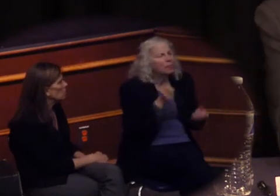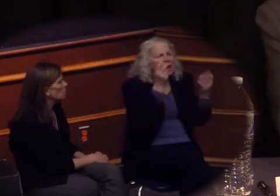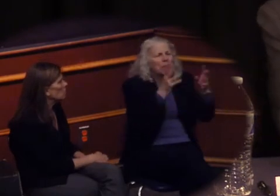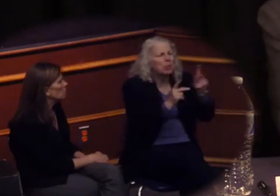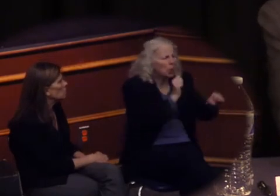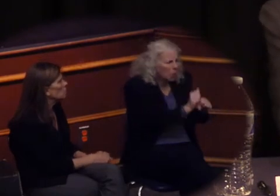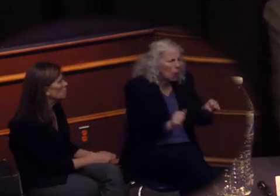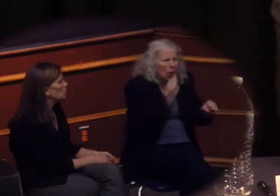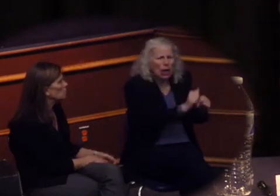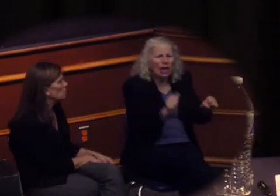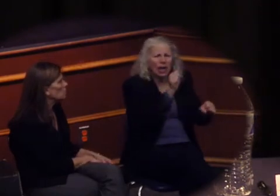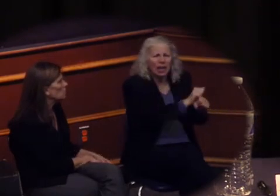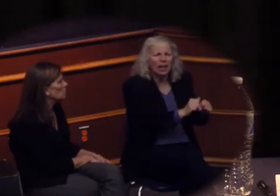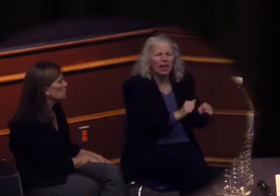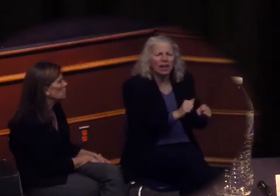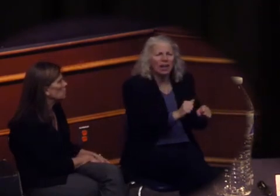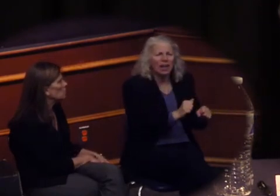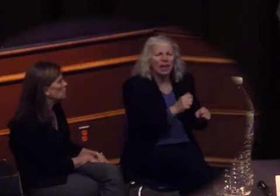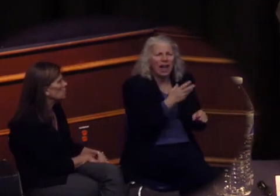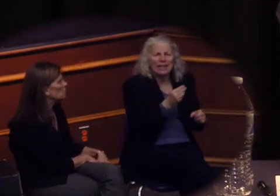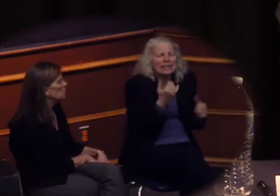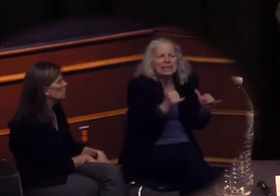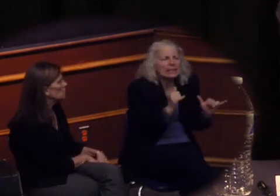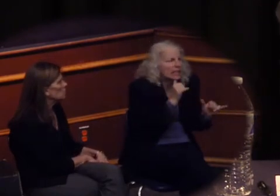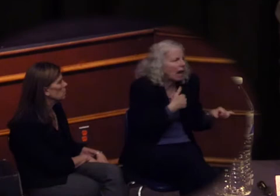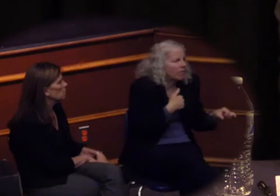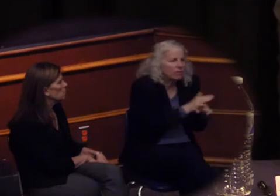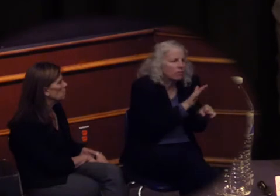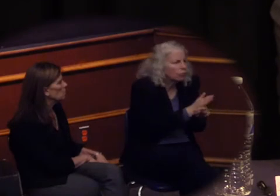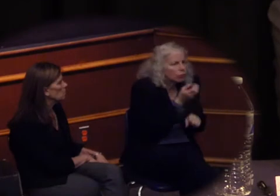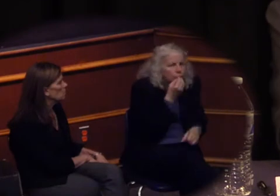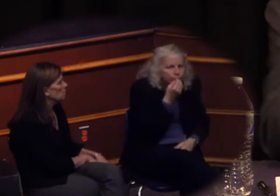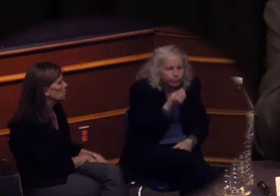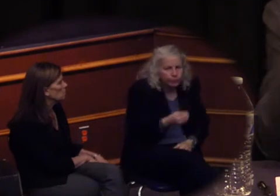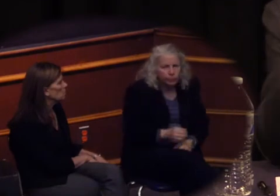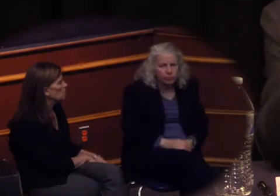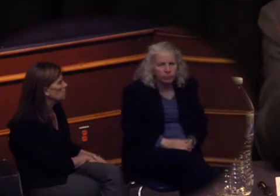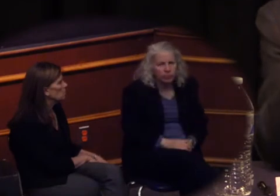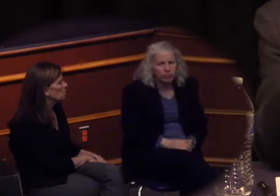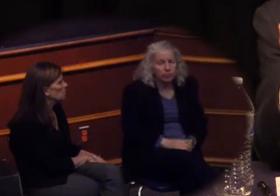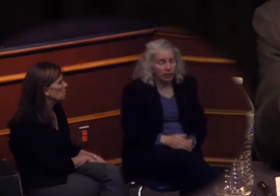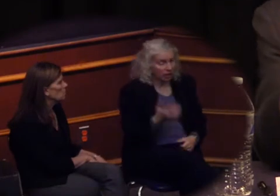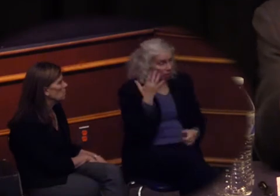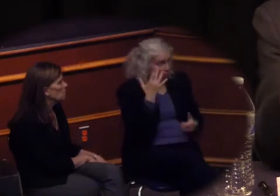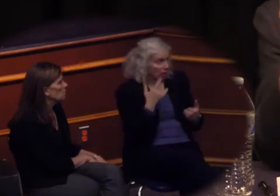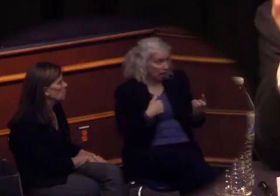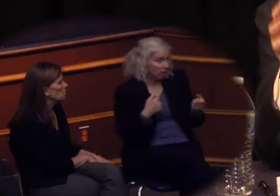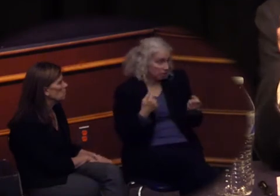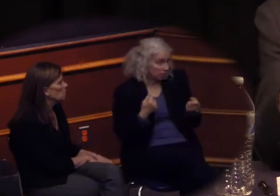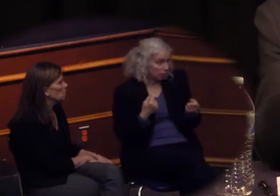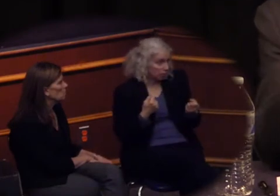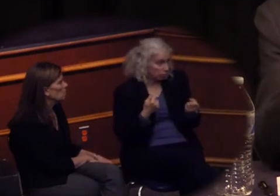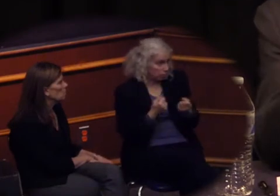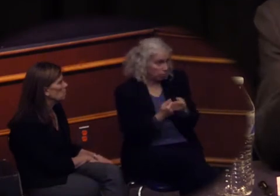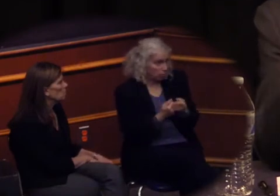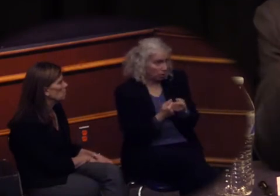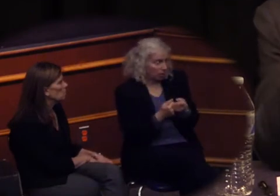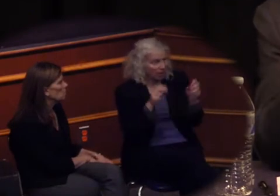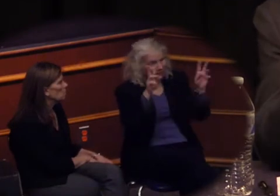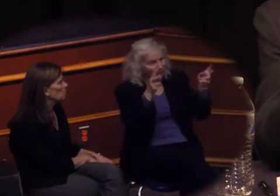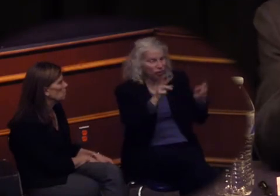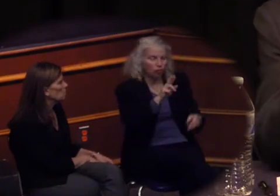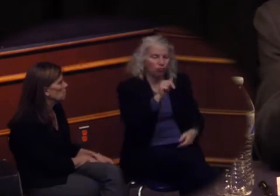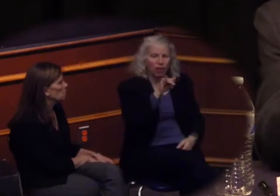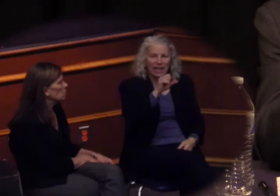working hard and are food insecure. Which is why I support the raise up agenda